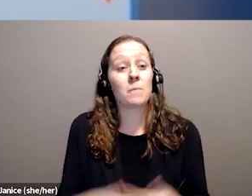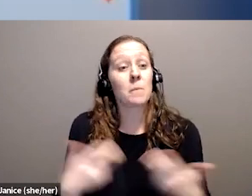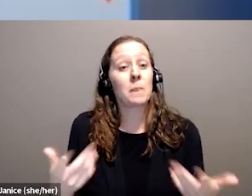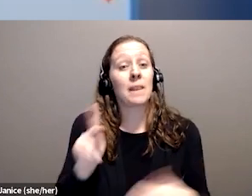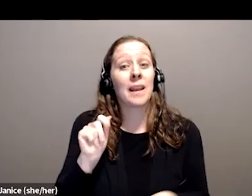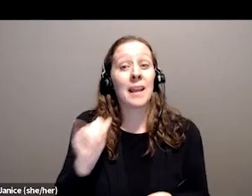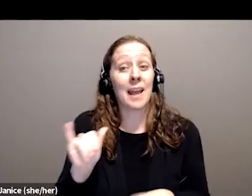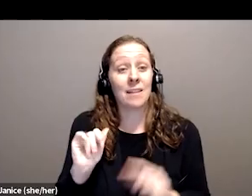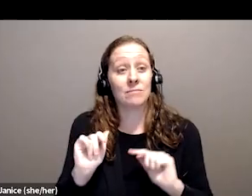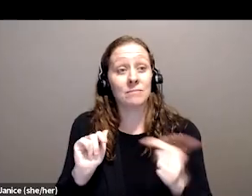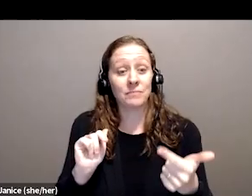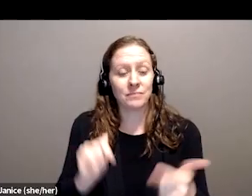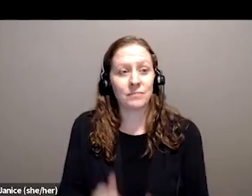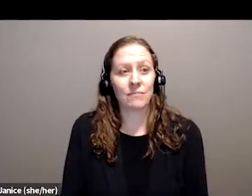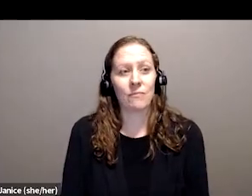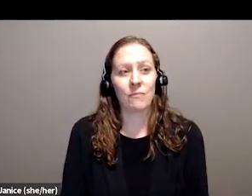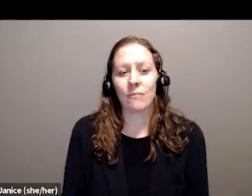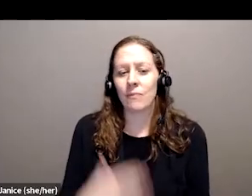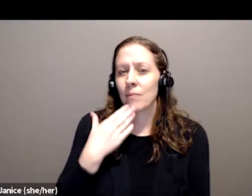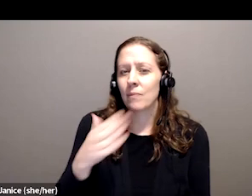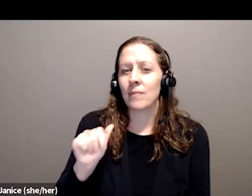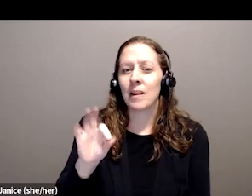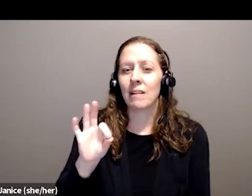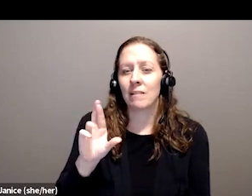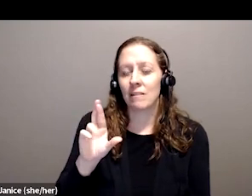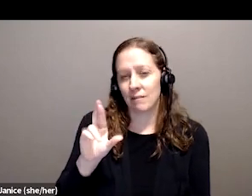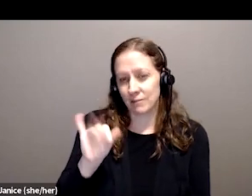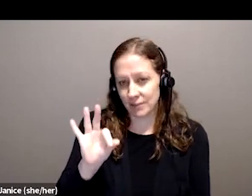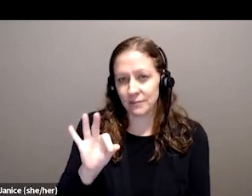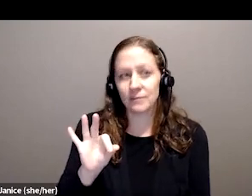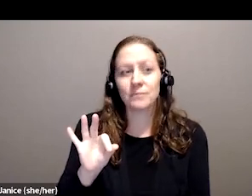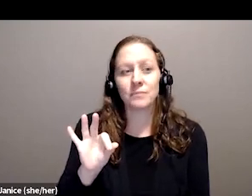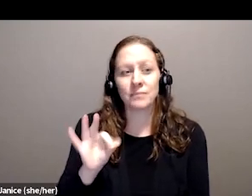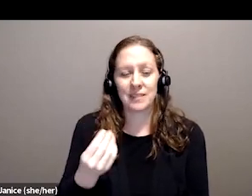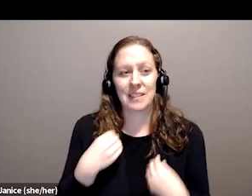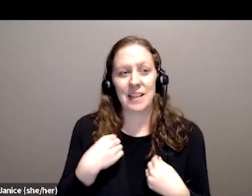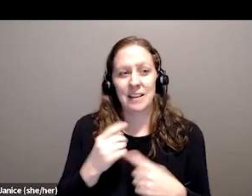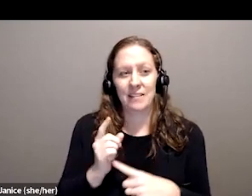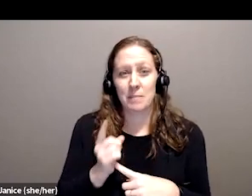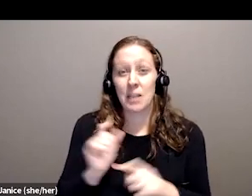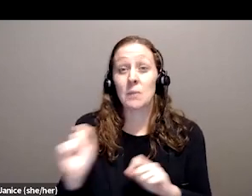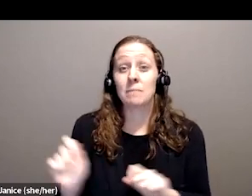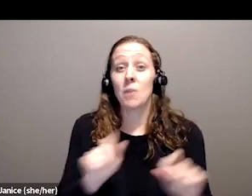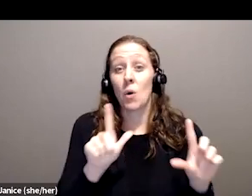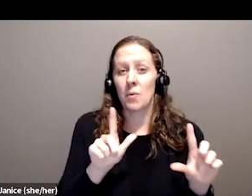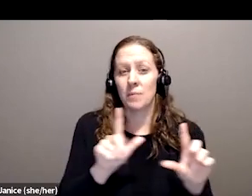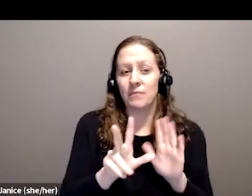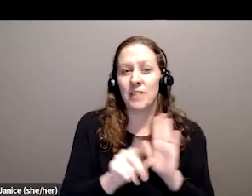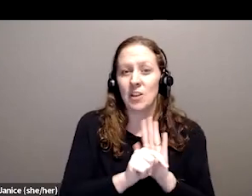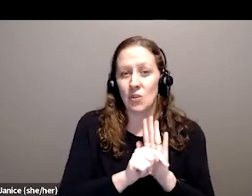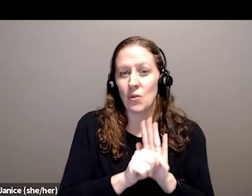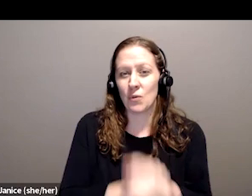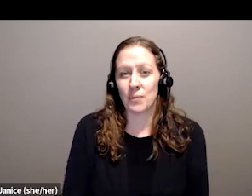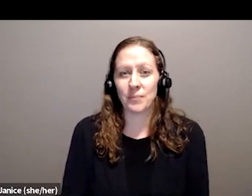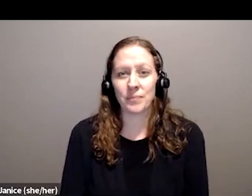you. Thank you, Arif. So if you can give me a minute, I will open up the video and get